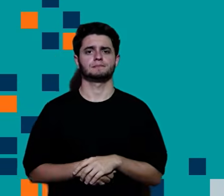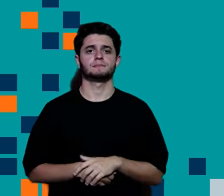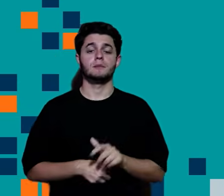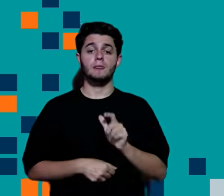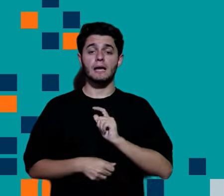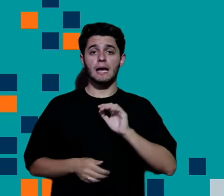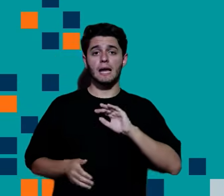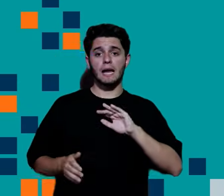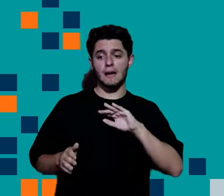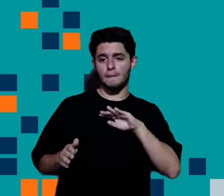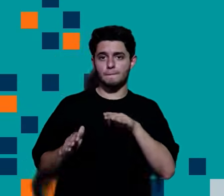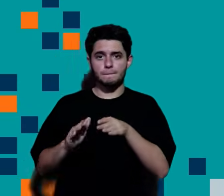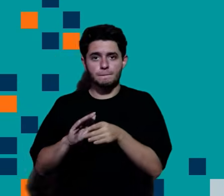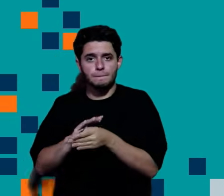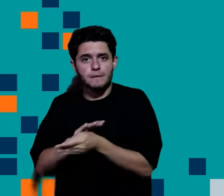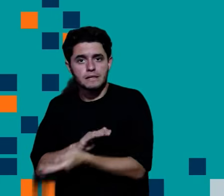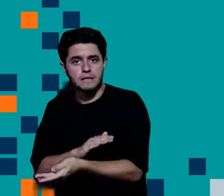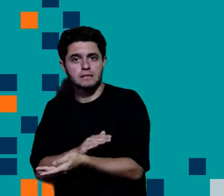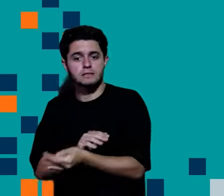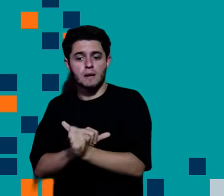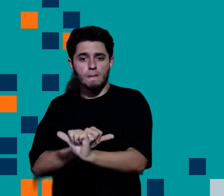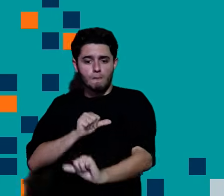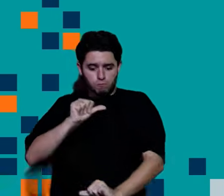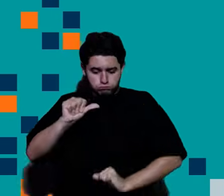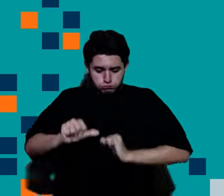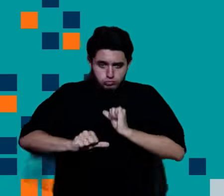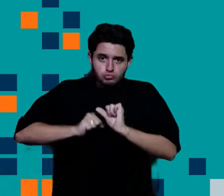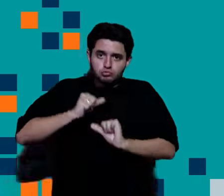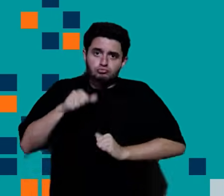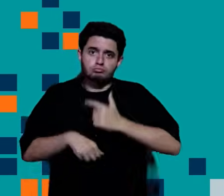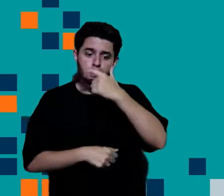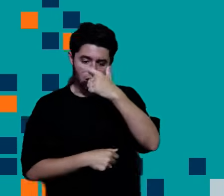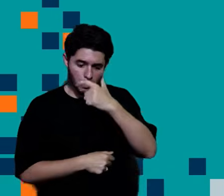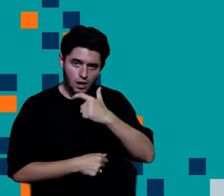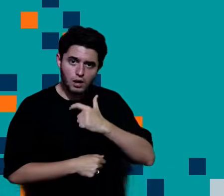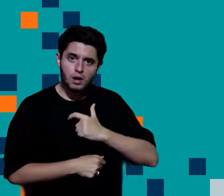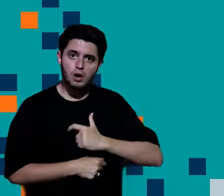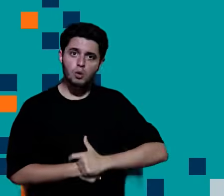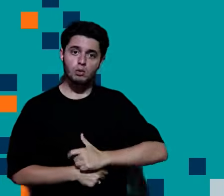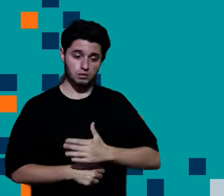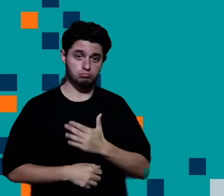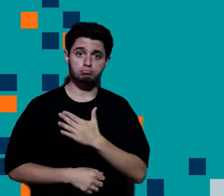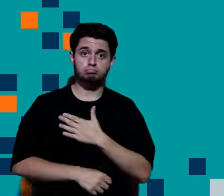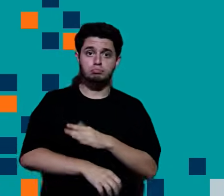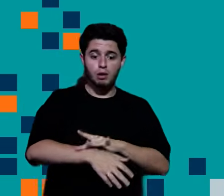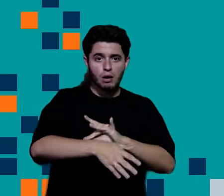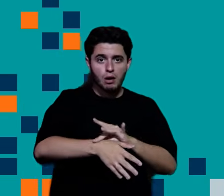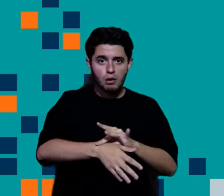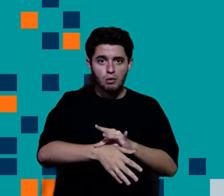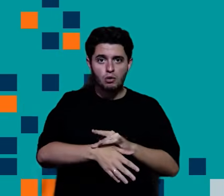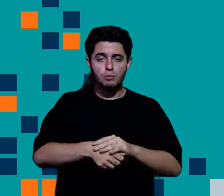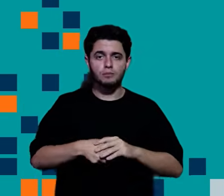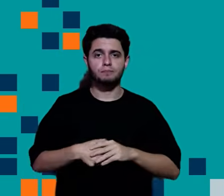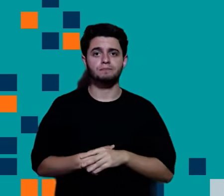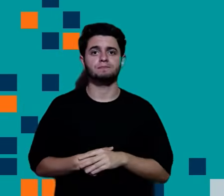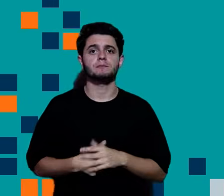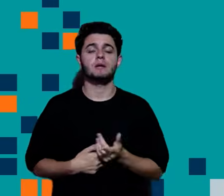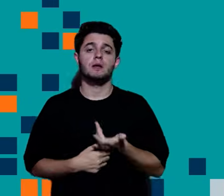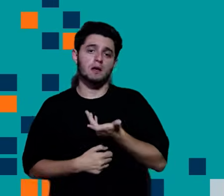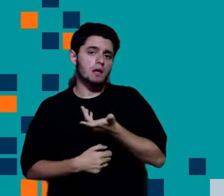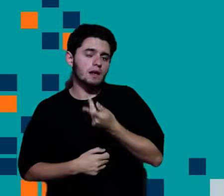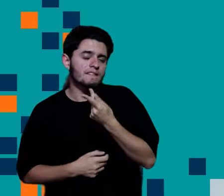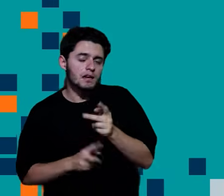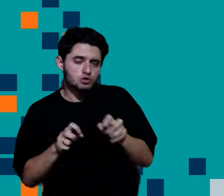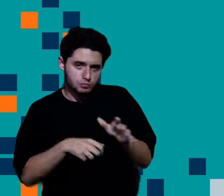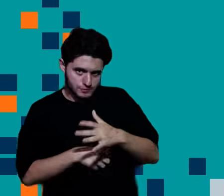to change our physiology and biology as a result of the design choices we make. And I'd like to speak